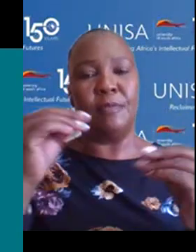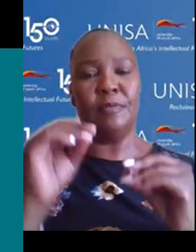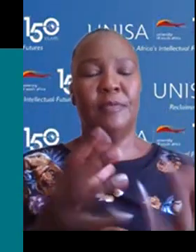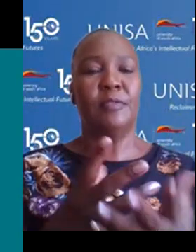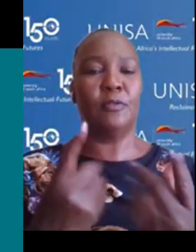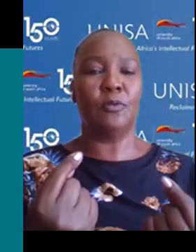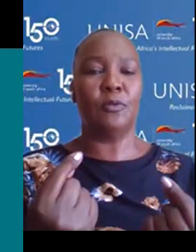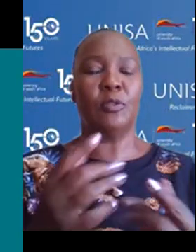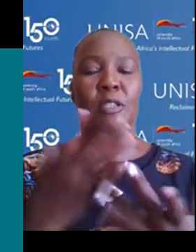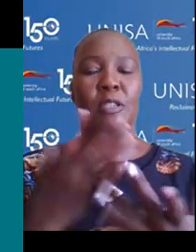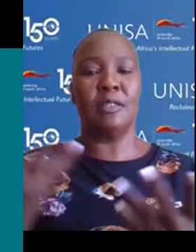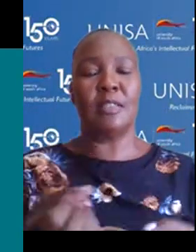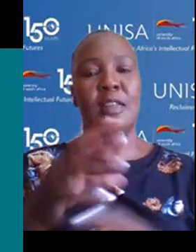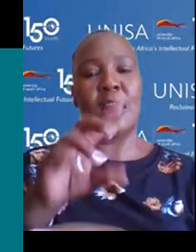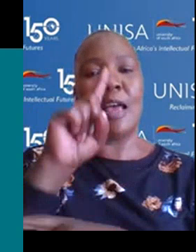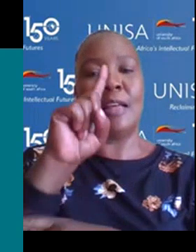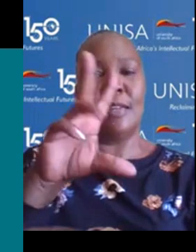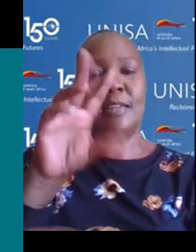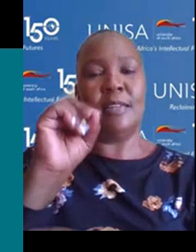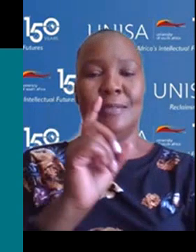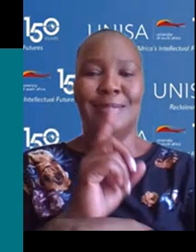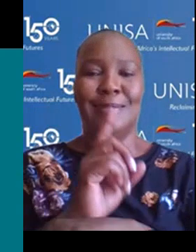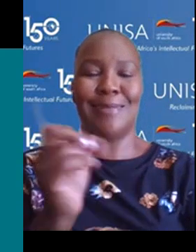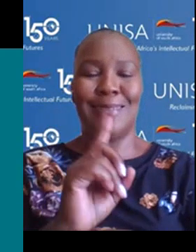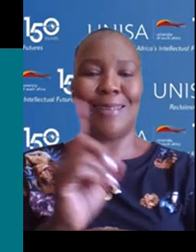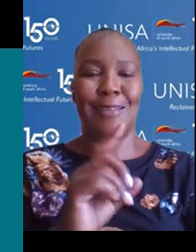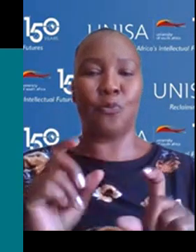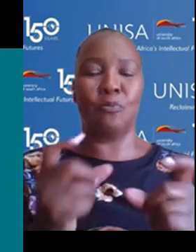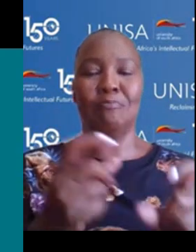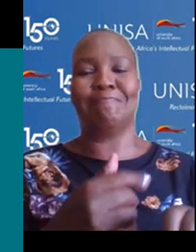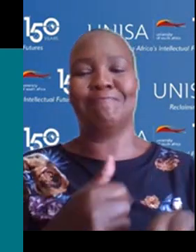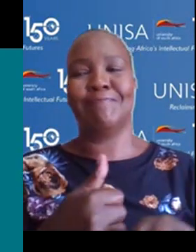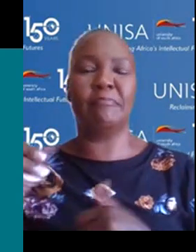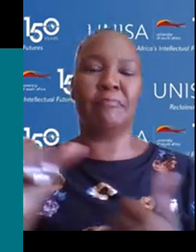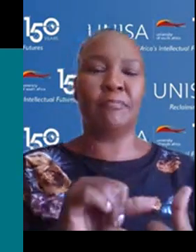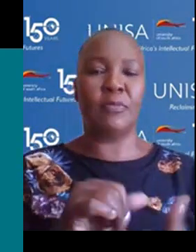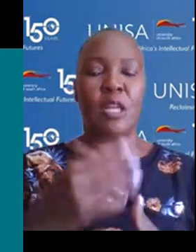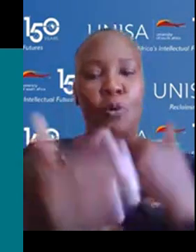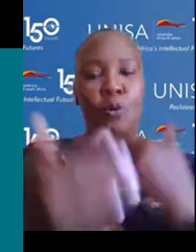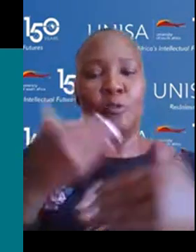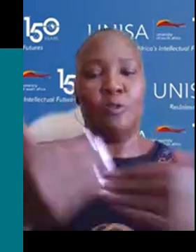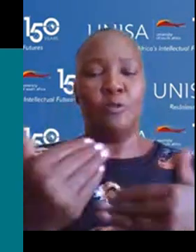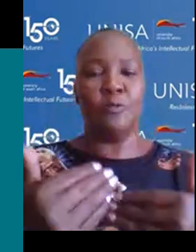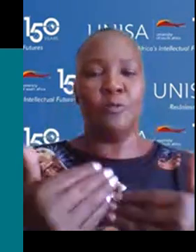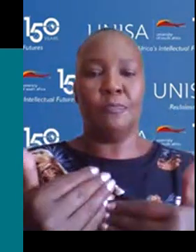you guys 180 seconds, just have a quick stretch, and then we are going to continue.